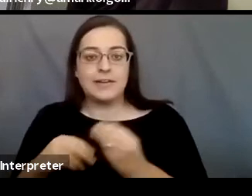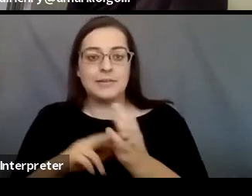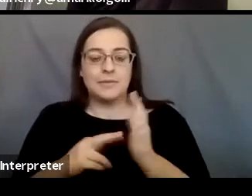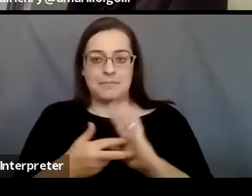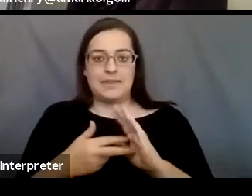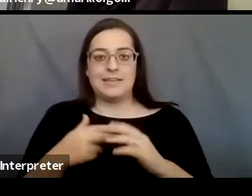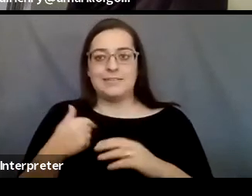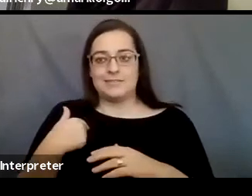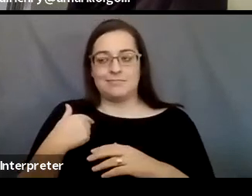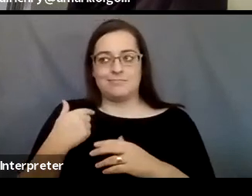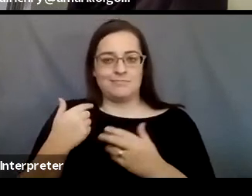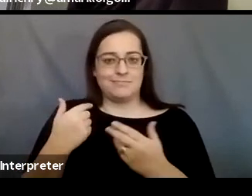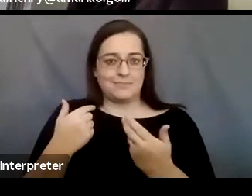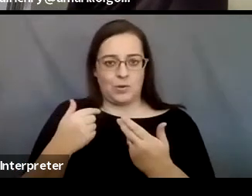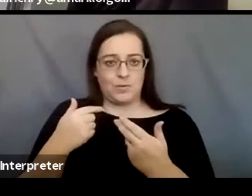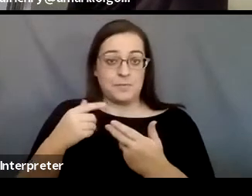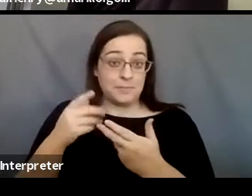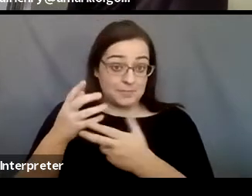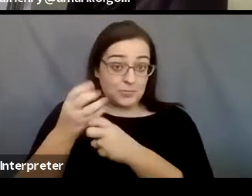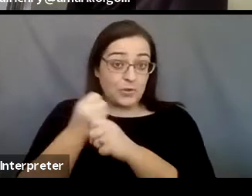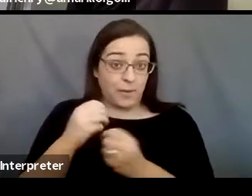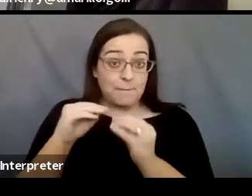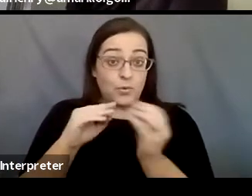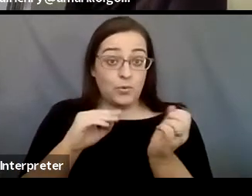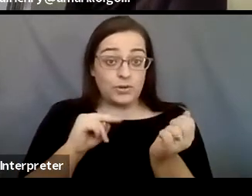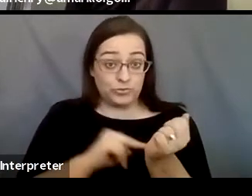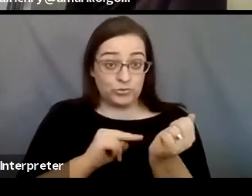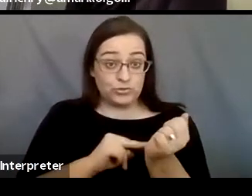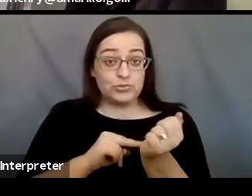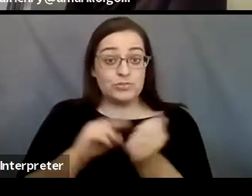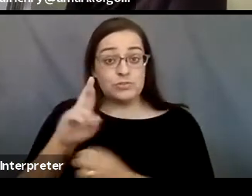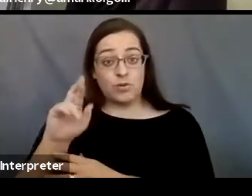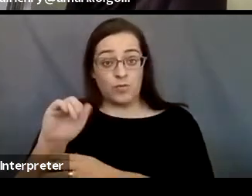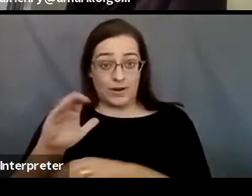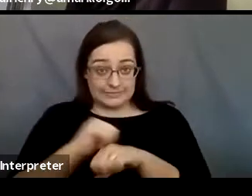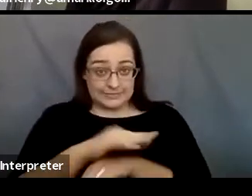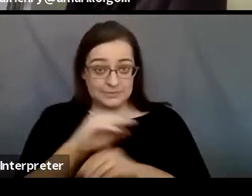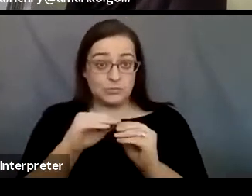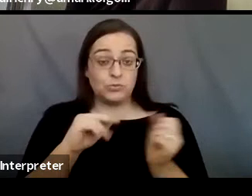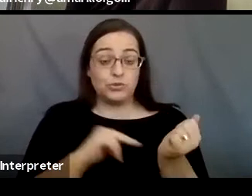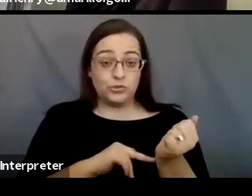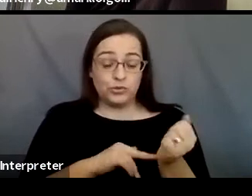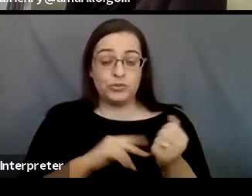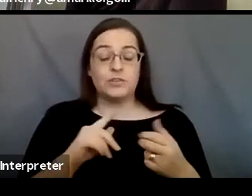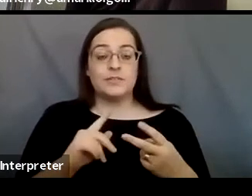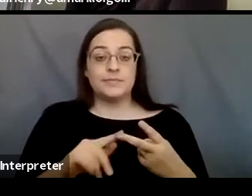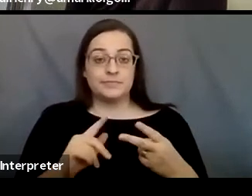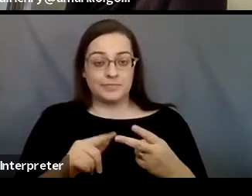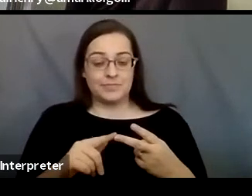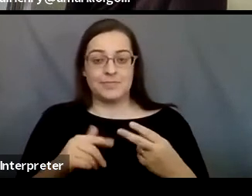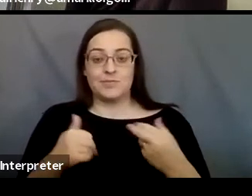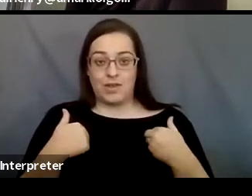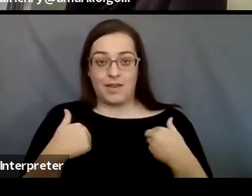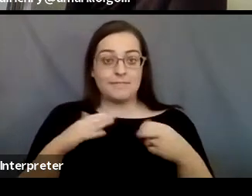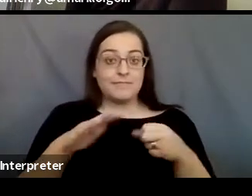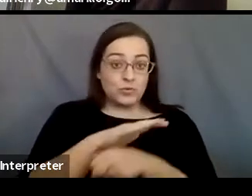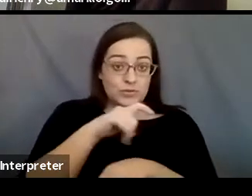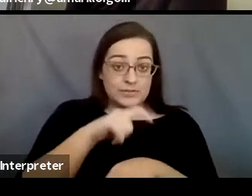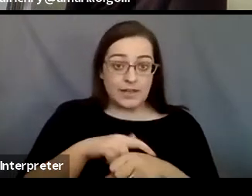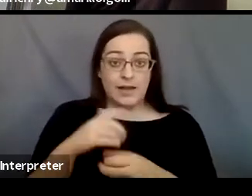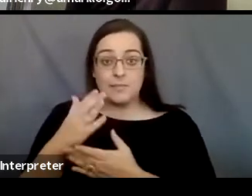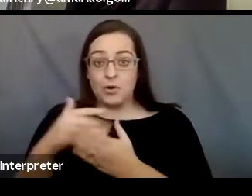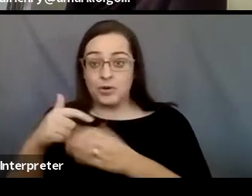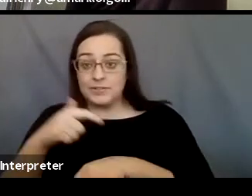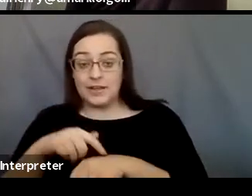of RAC nursing staff we have here and having our own full-time, part-time, and